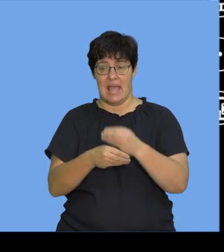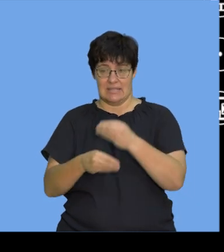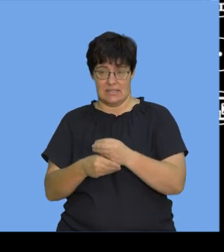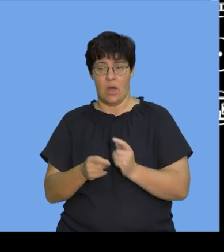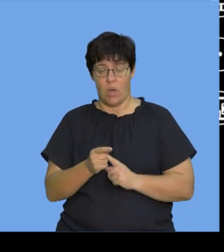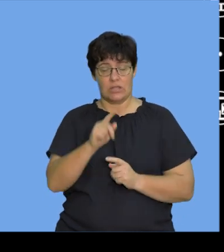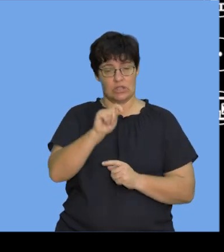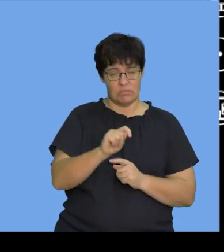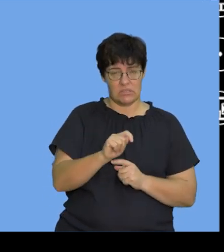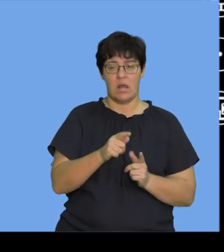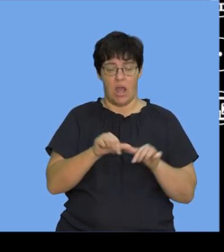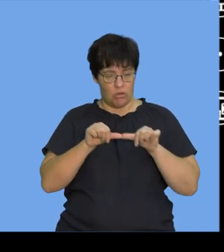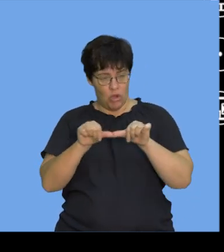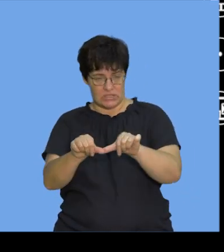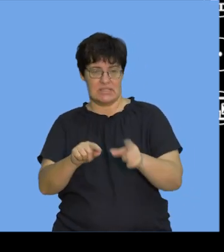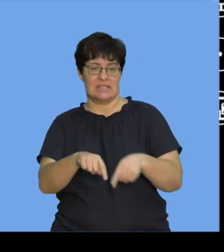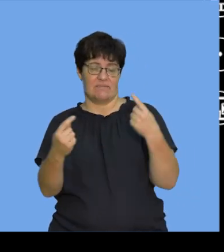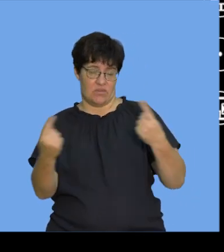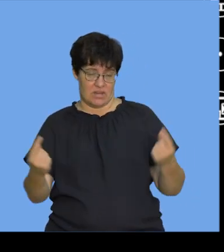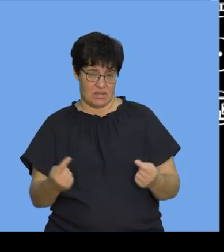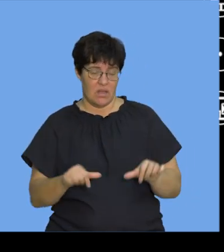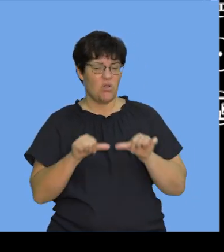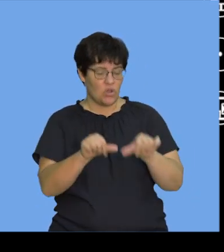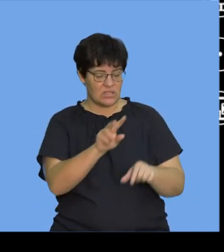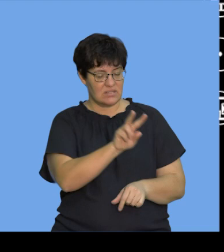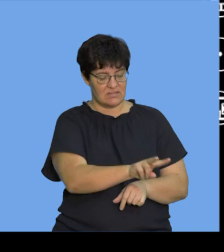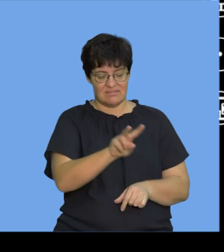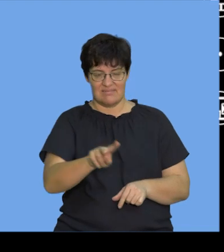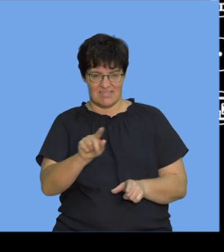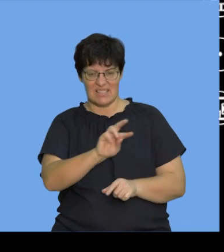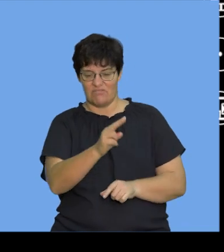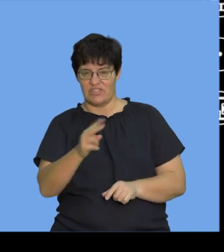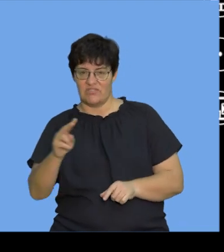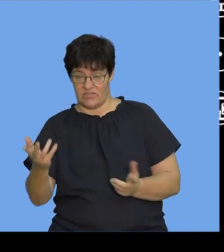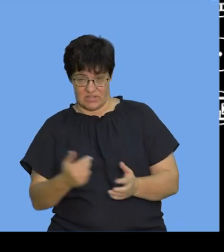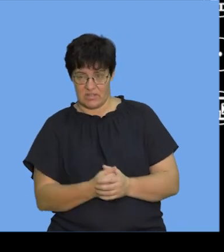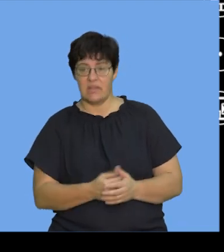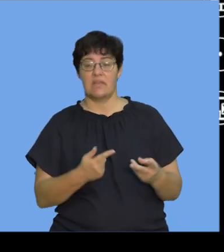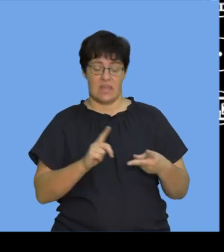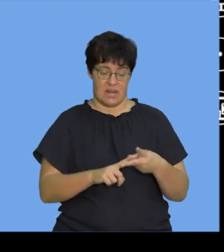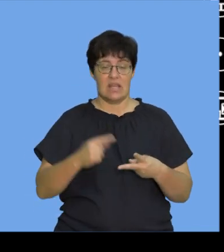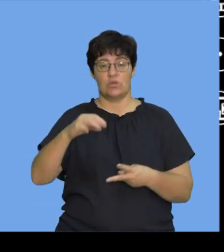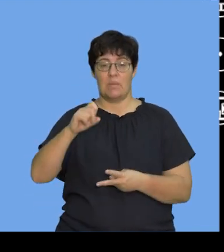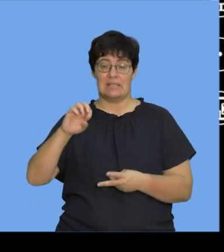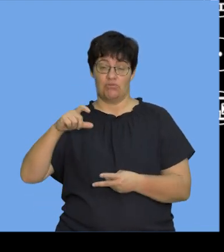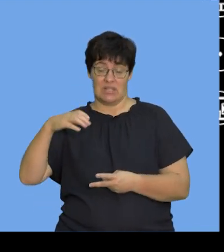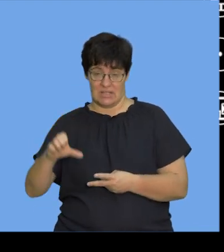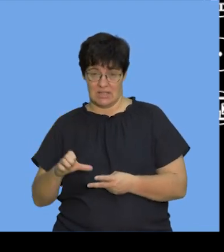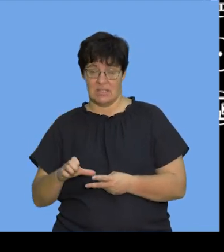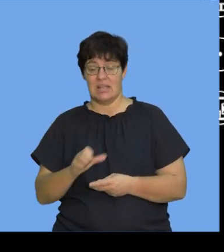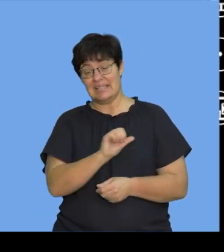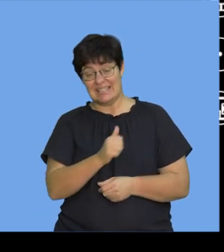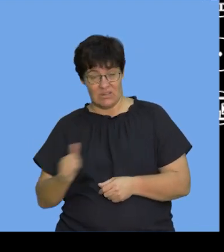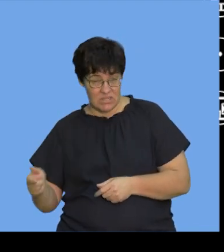a constant, right? The constant difference that we spoke about. And then a geometric series also is when then